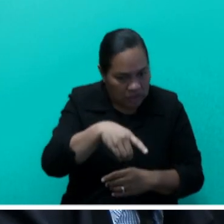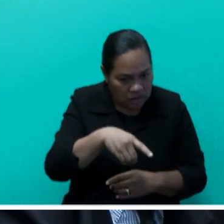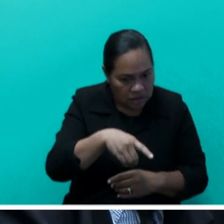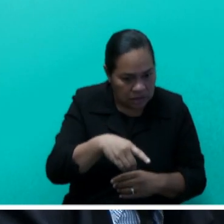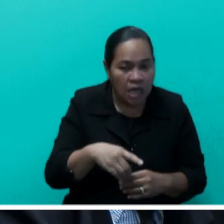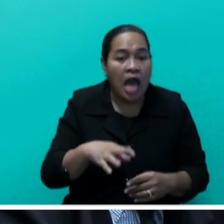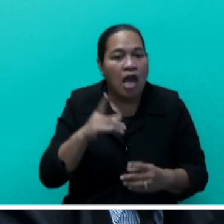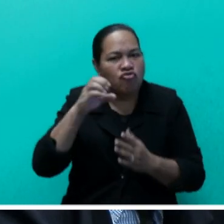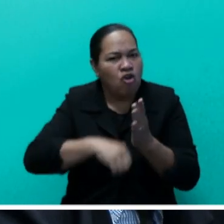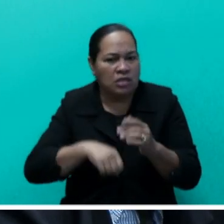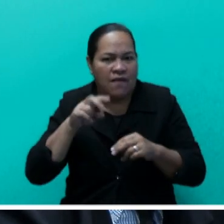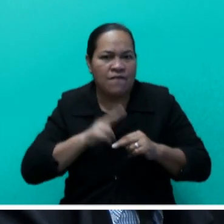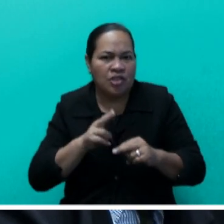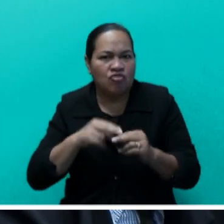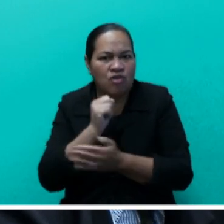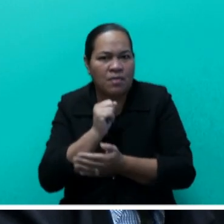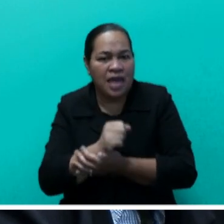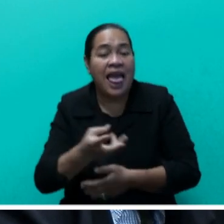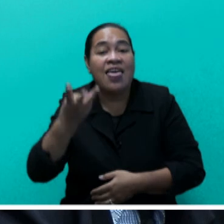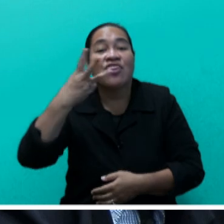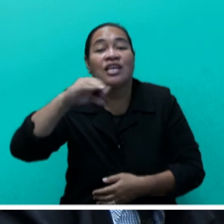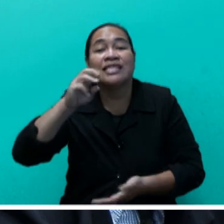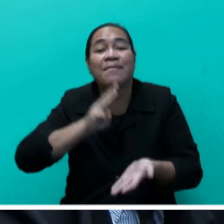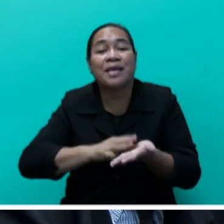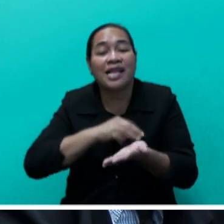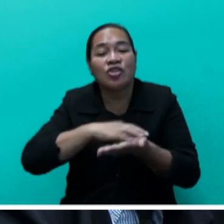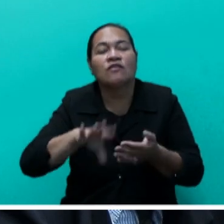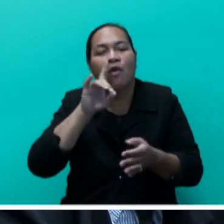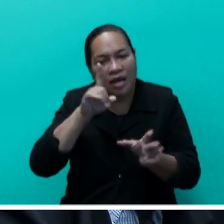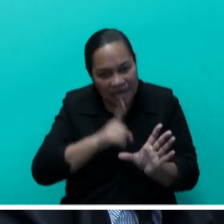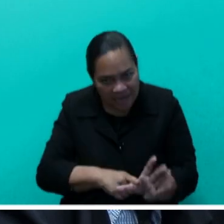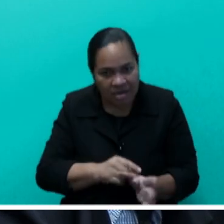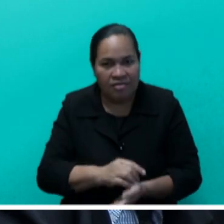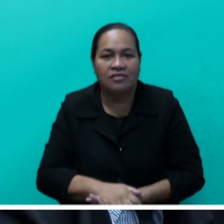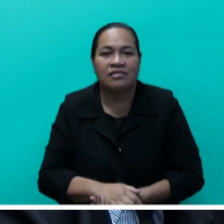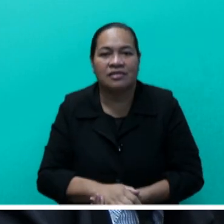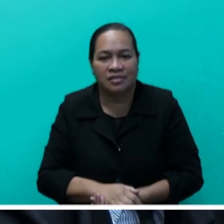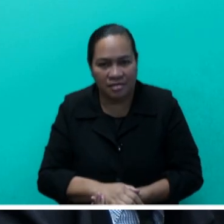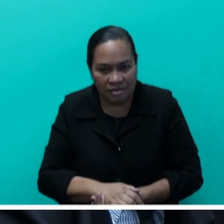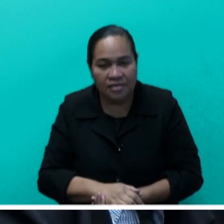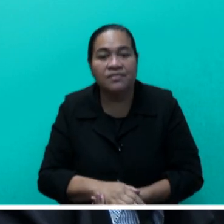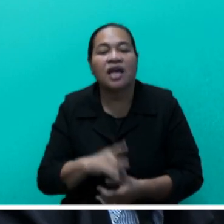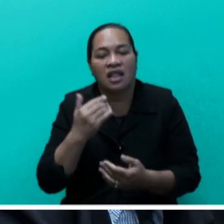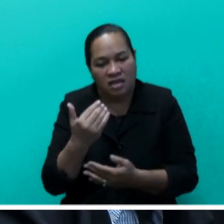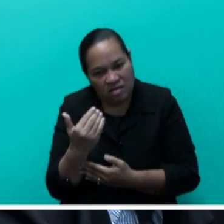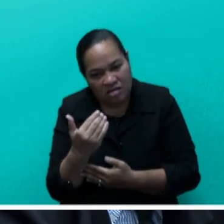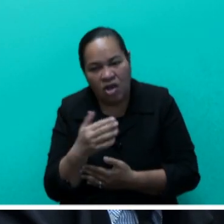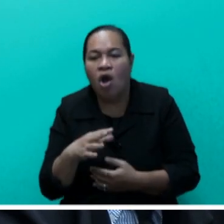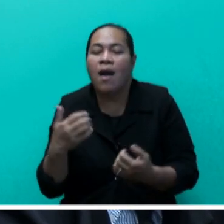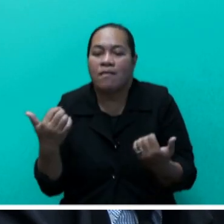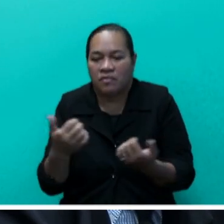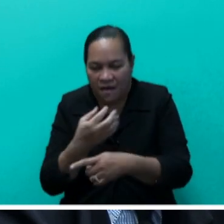Fiji Rugby approximately $30 million per annum, and that depends on a few generous